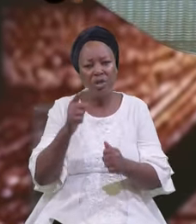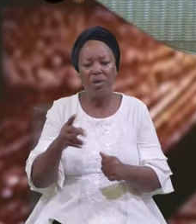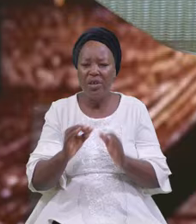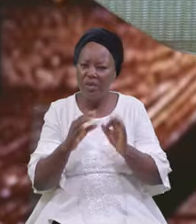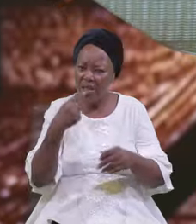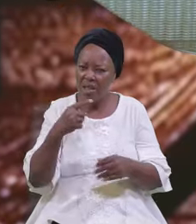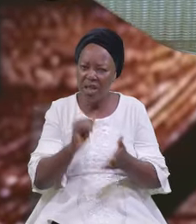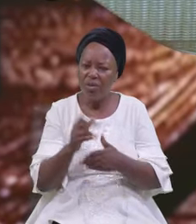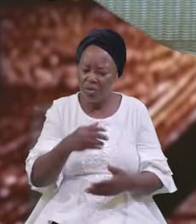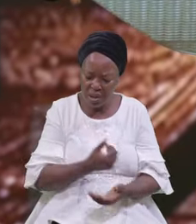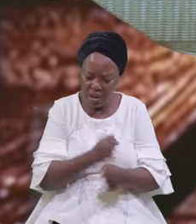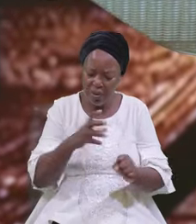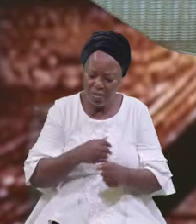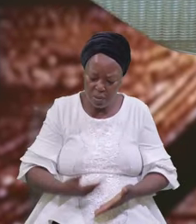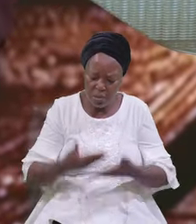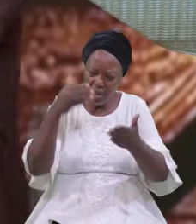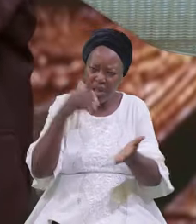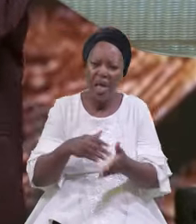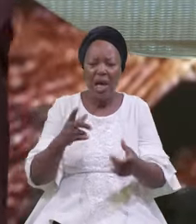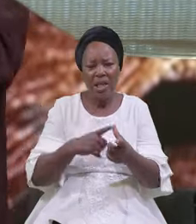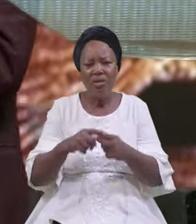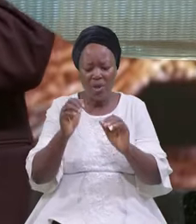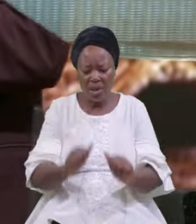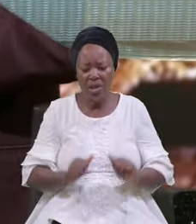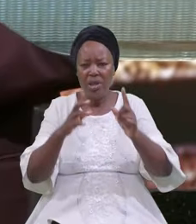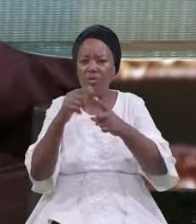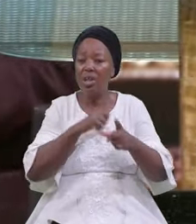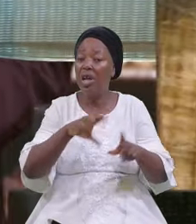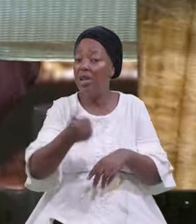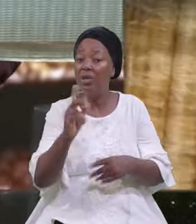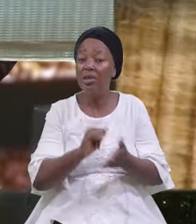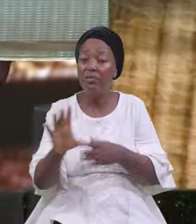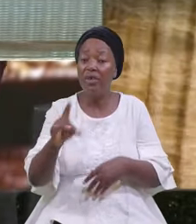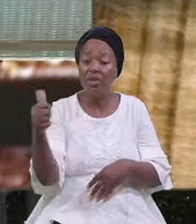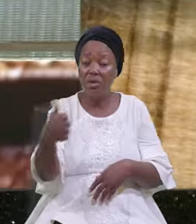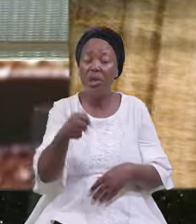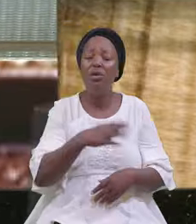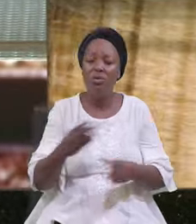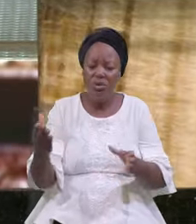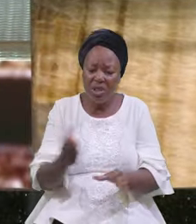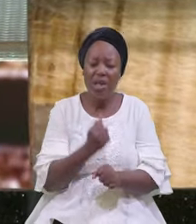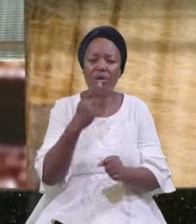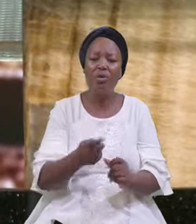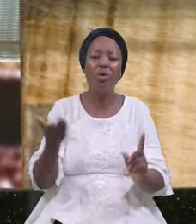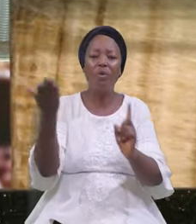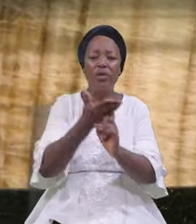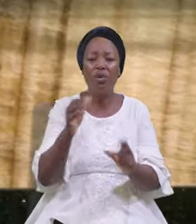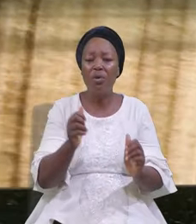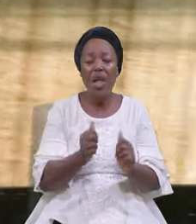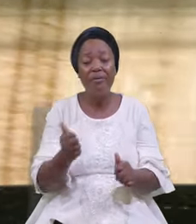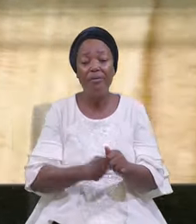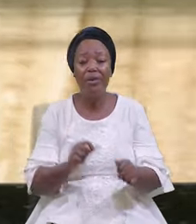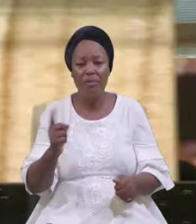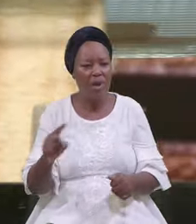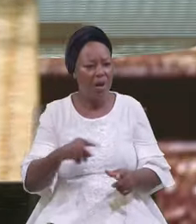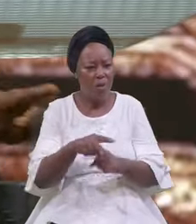again, if you are committed and yielded to the Lord, anywhere you find yourself, you carry your conviction everywhere. When you're